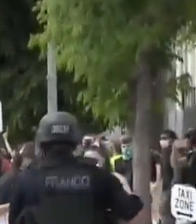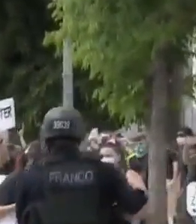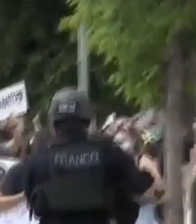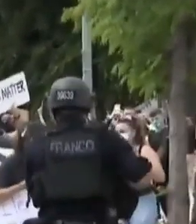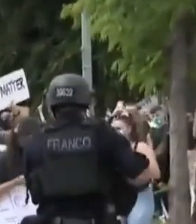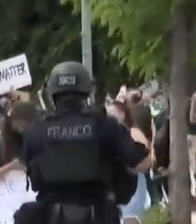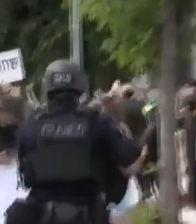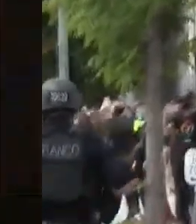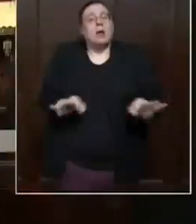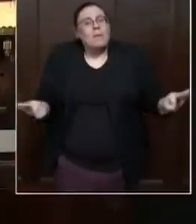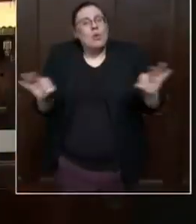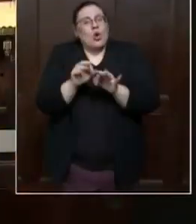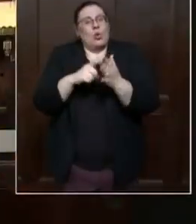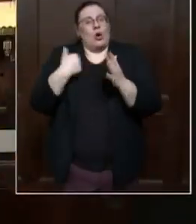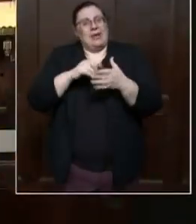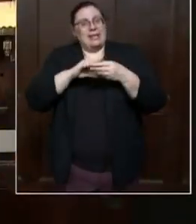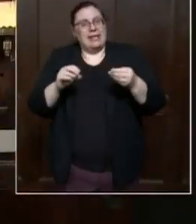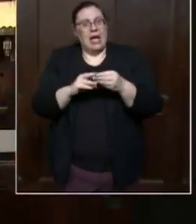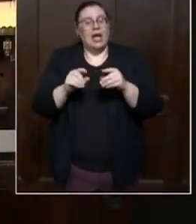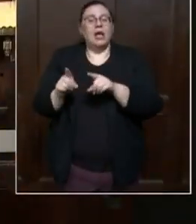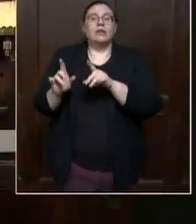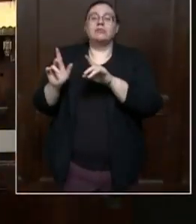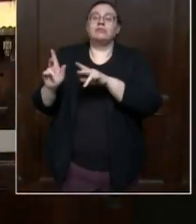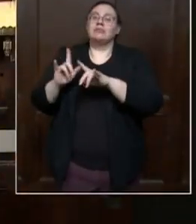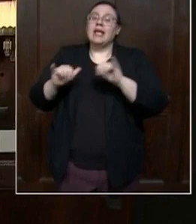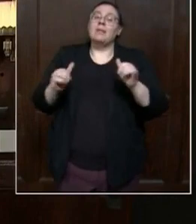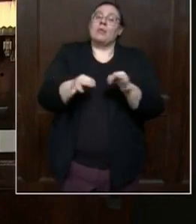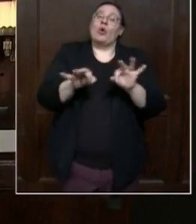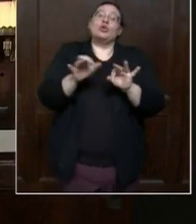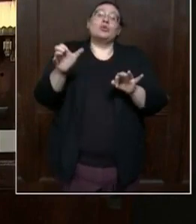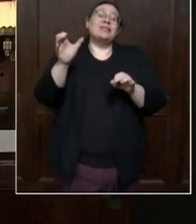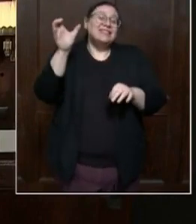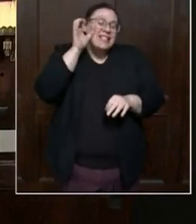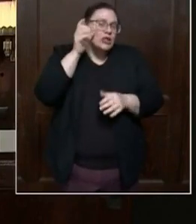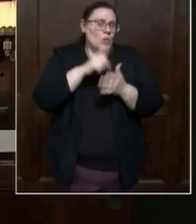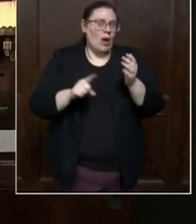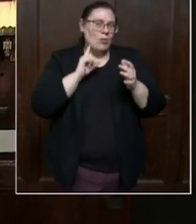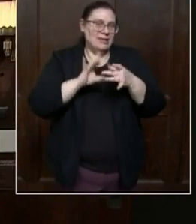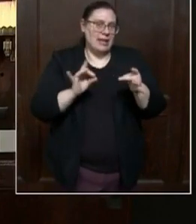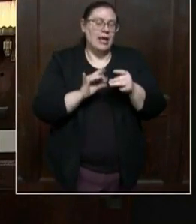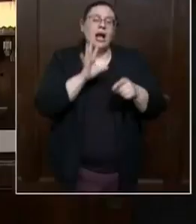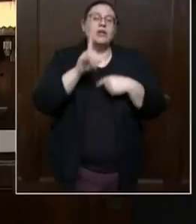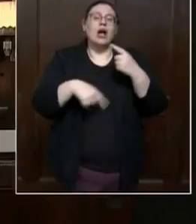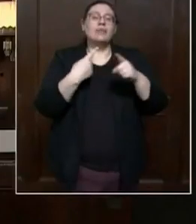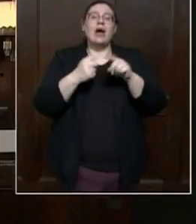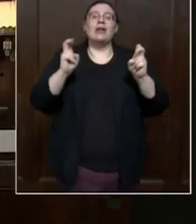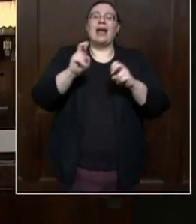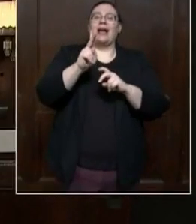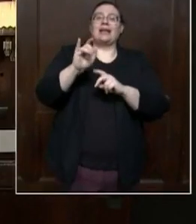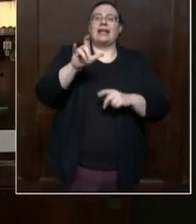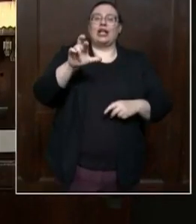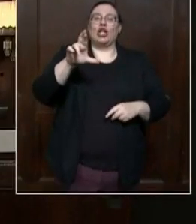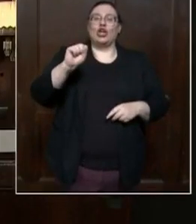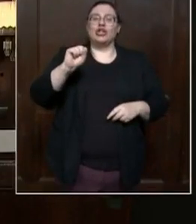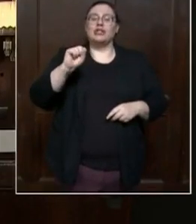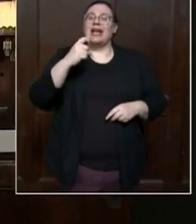calling us killers. Today, the mayor said that isn't what he meant at all. When I talked about killers, I said